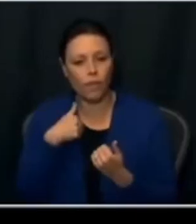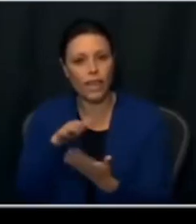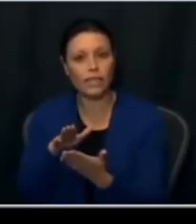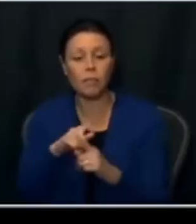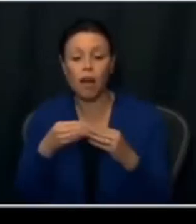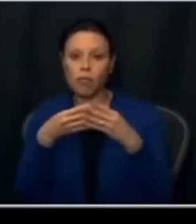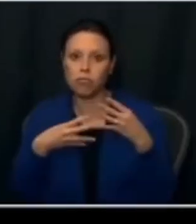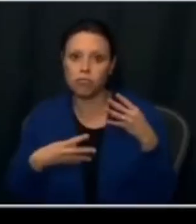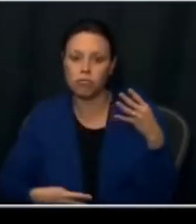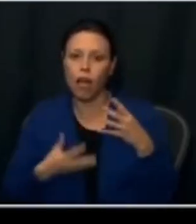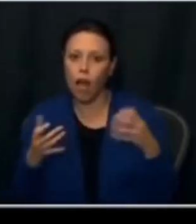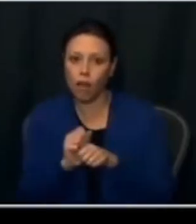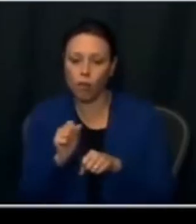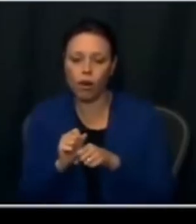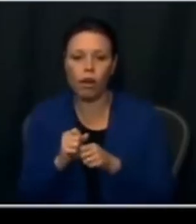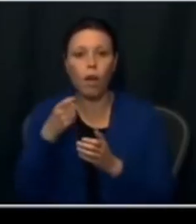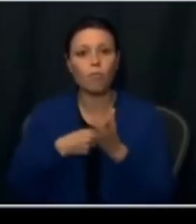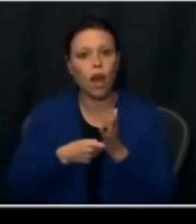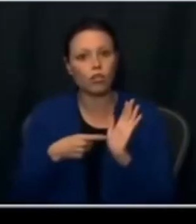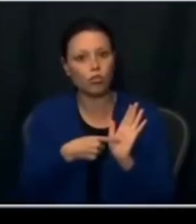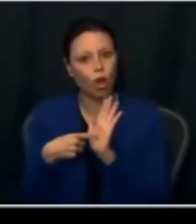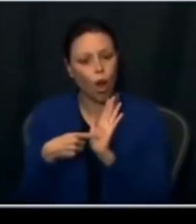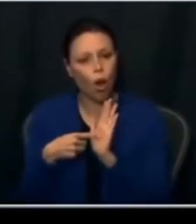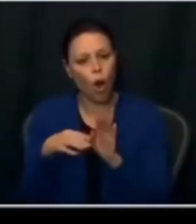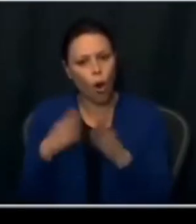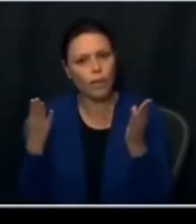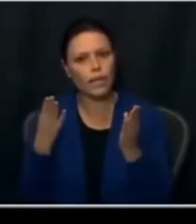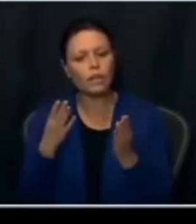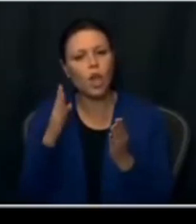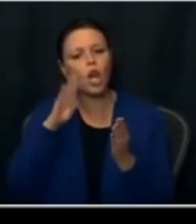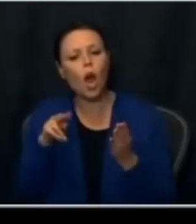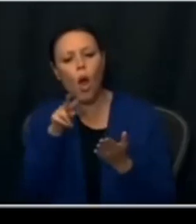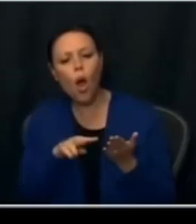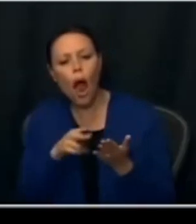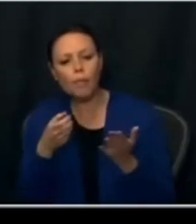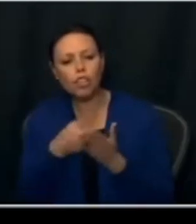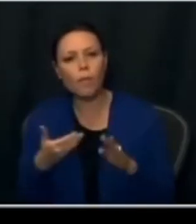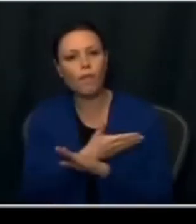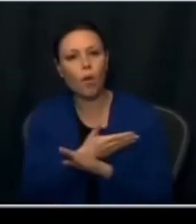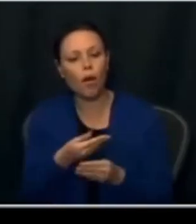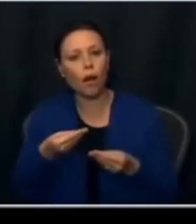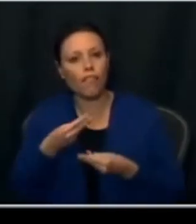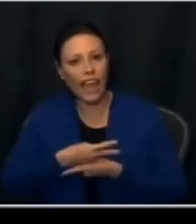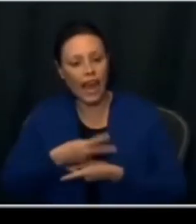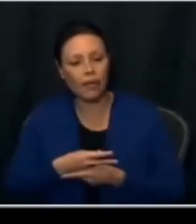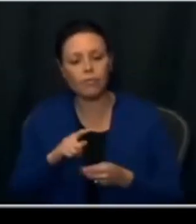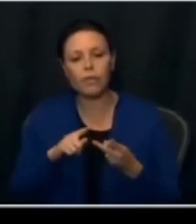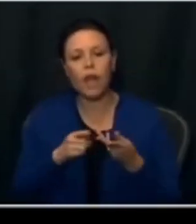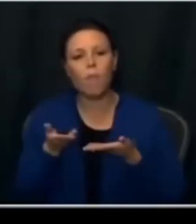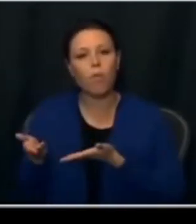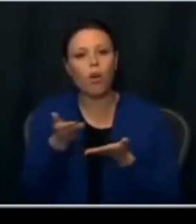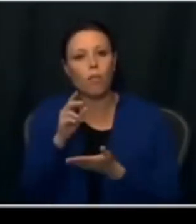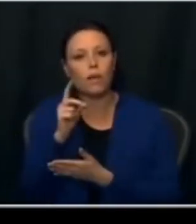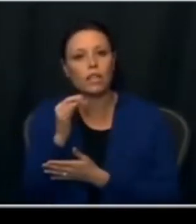long. Price transparency so that patients know what they're getting charged before they get their care, portable digital health records so